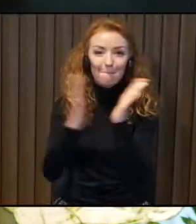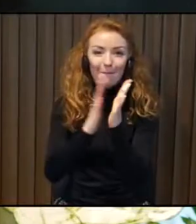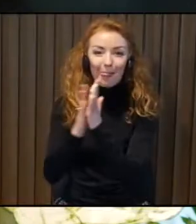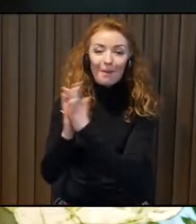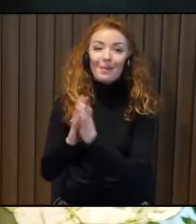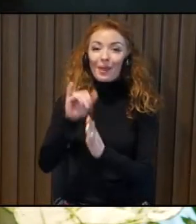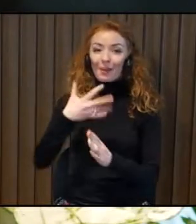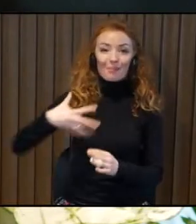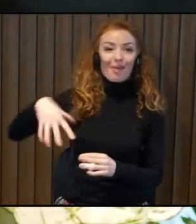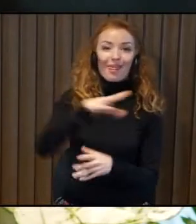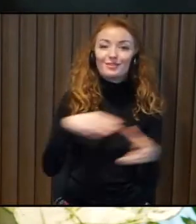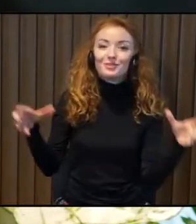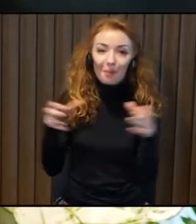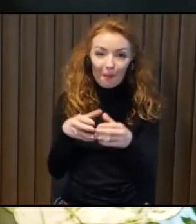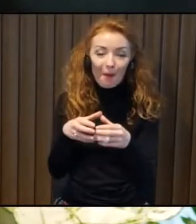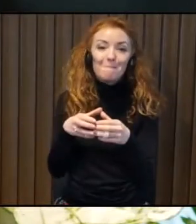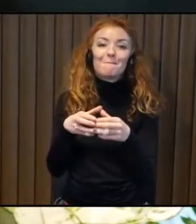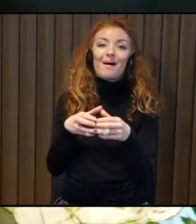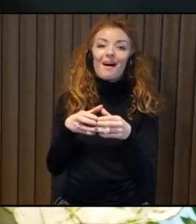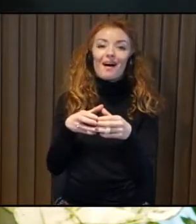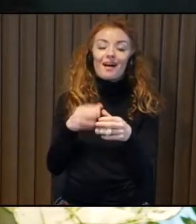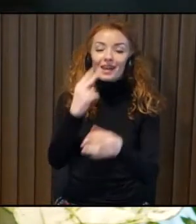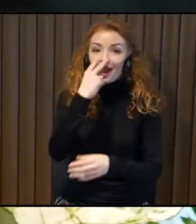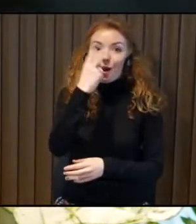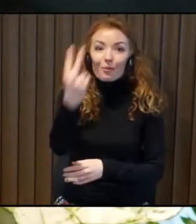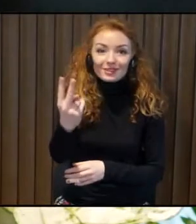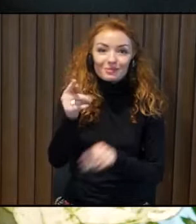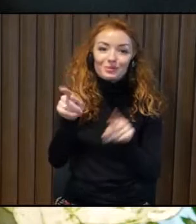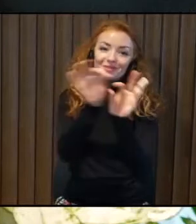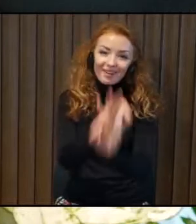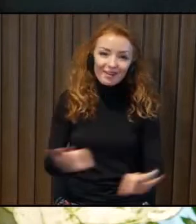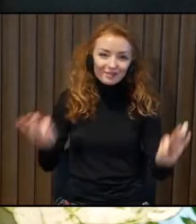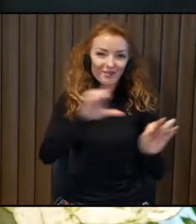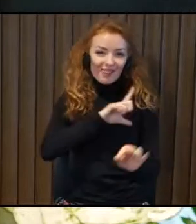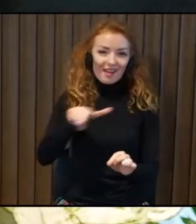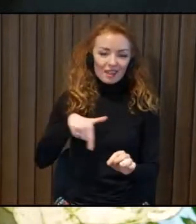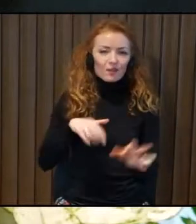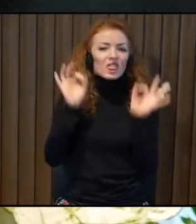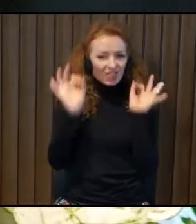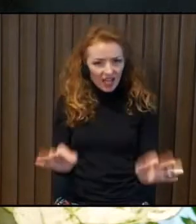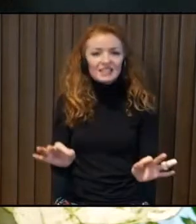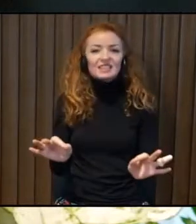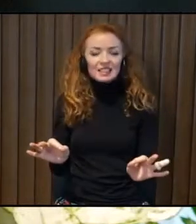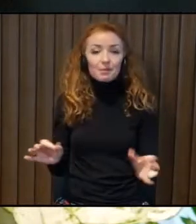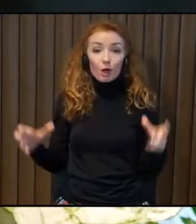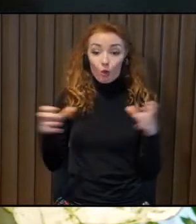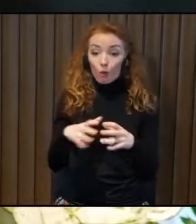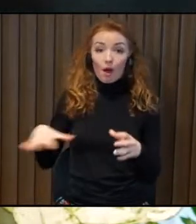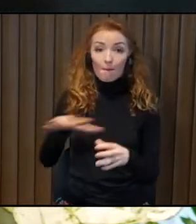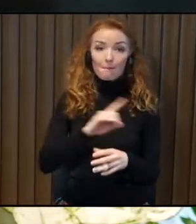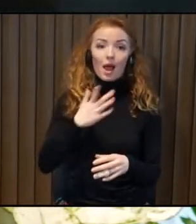I would like to warn you that you will need to applaud very soon, because now, in a minute,